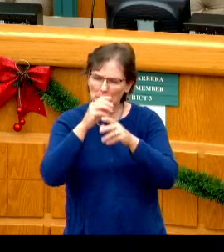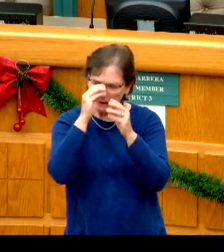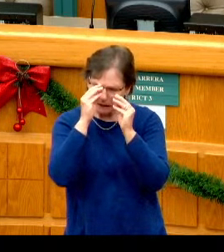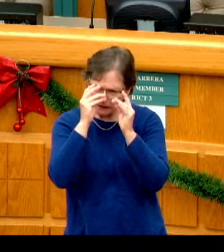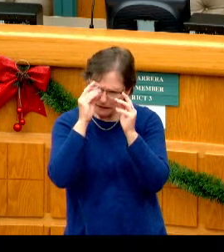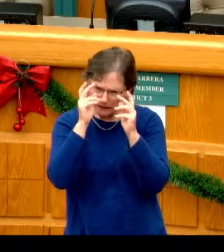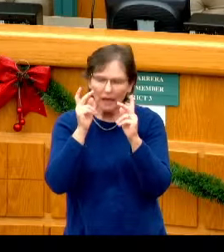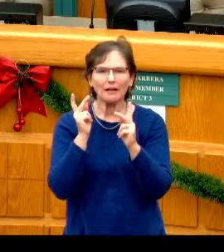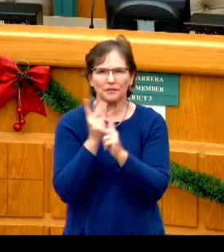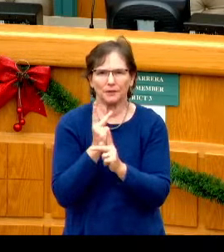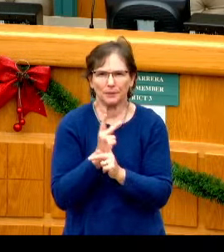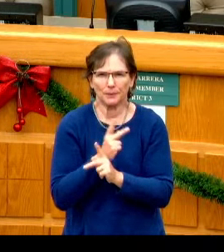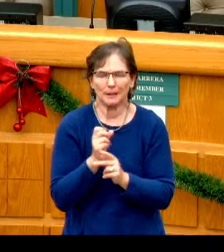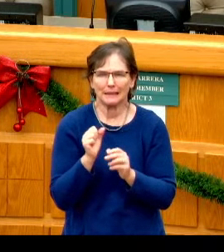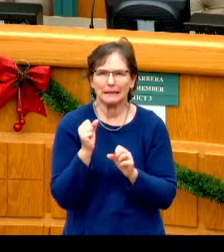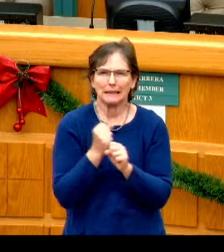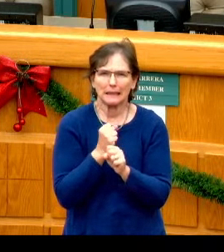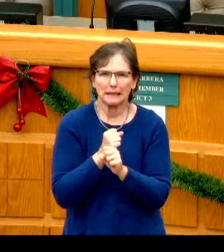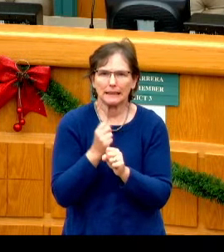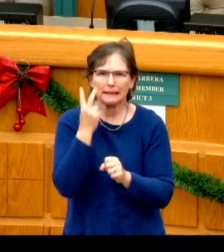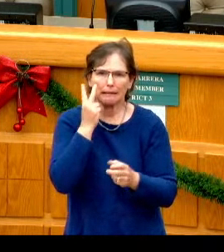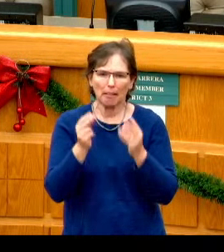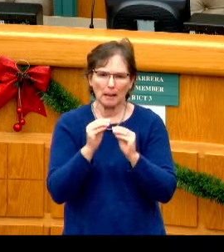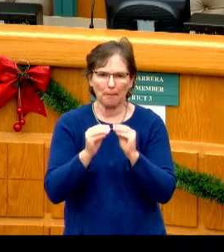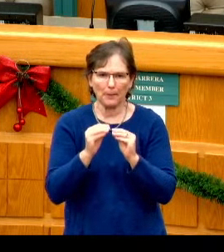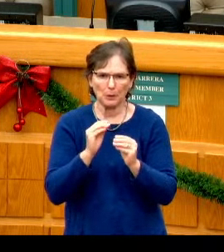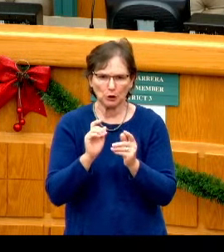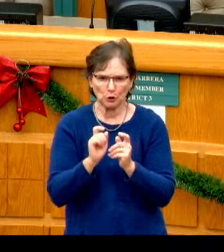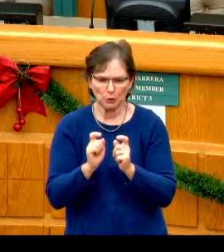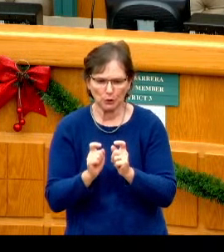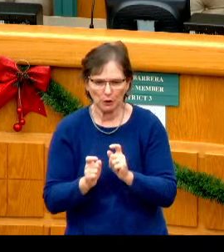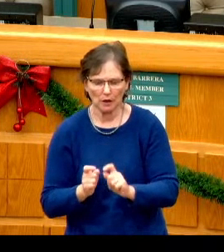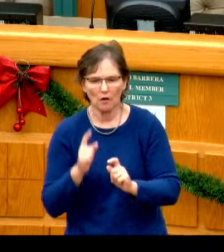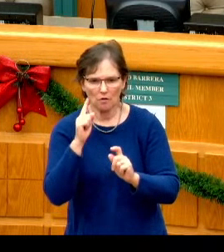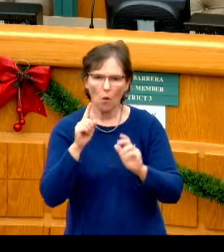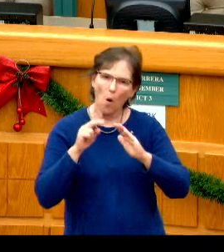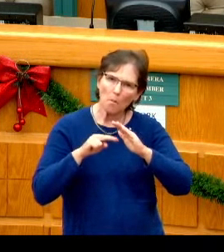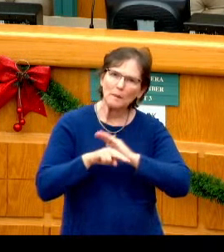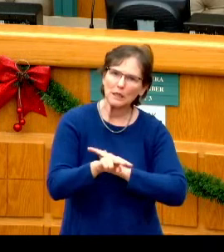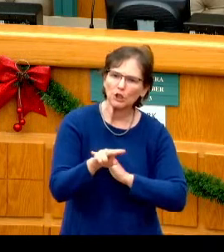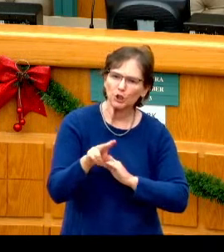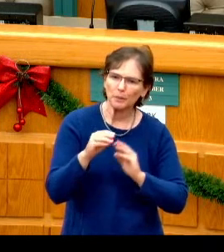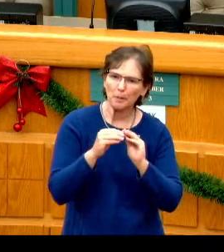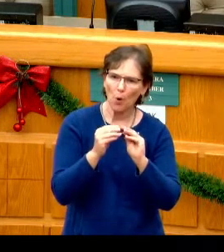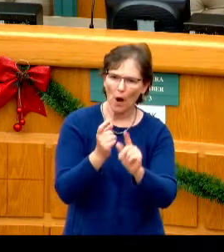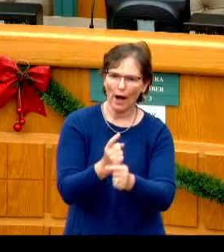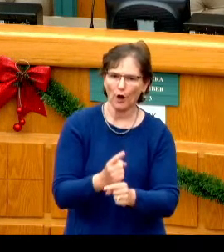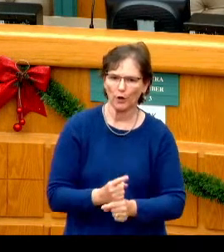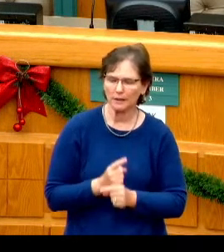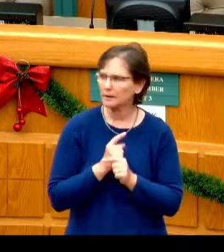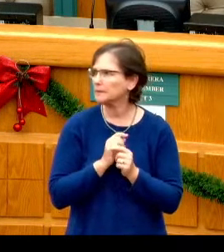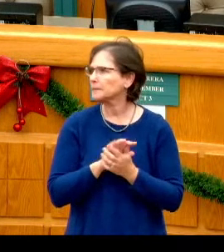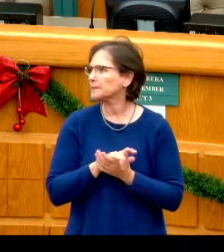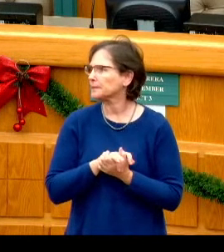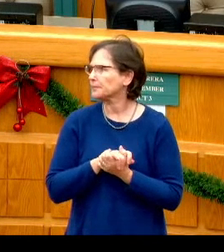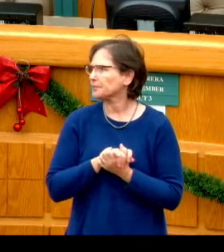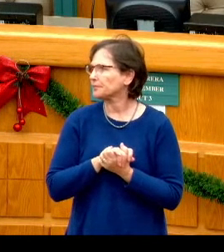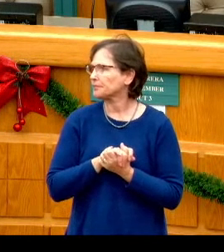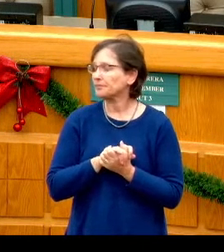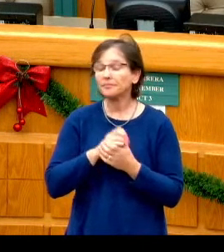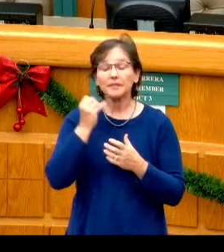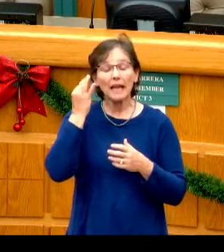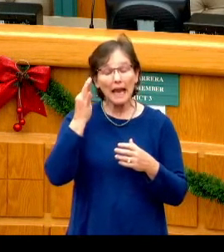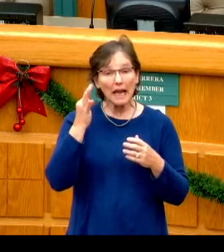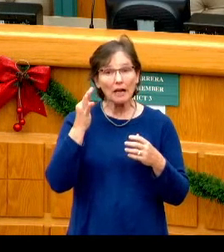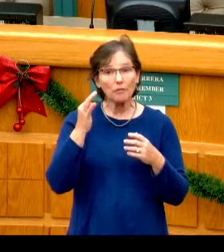projection indicates that the peak is going to be lower. And so that would be a direct result of more